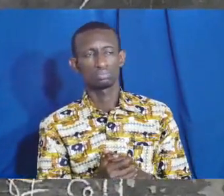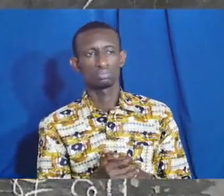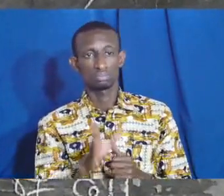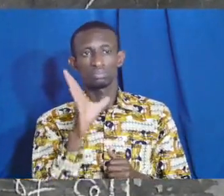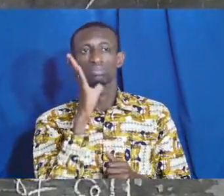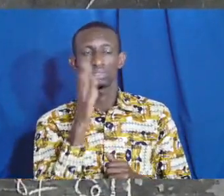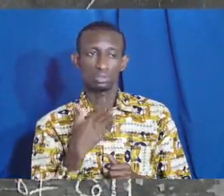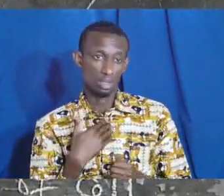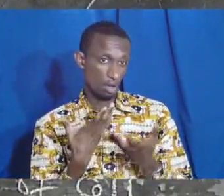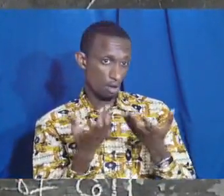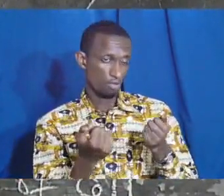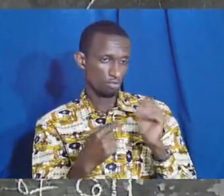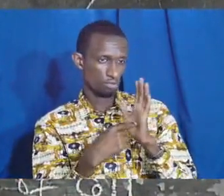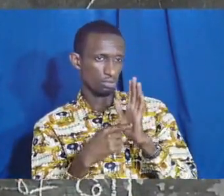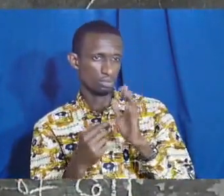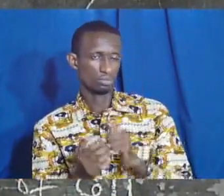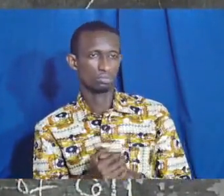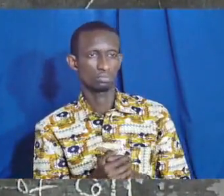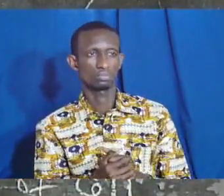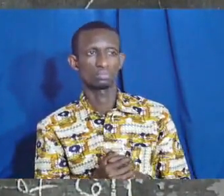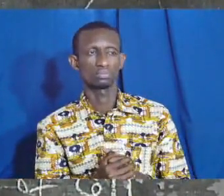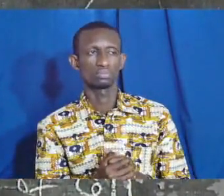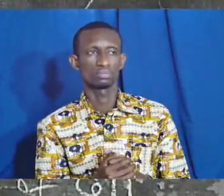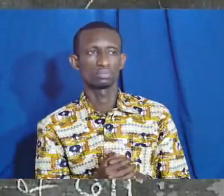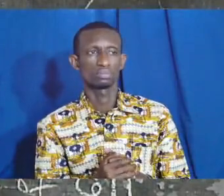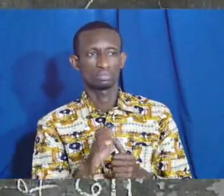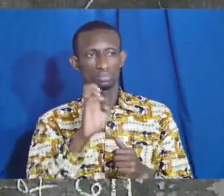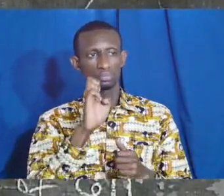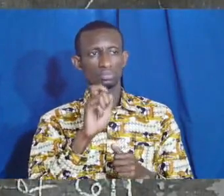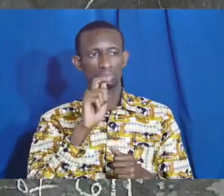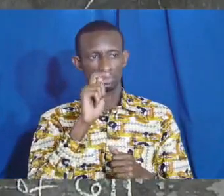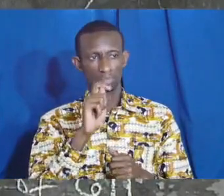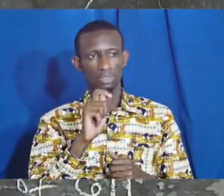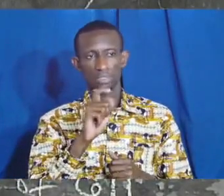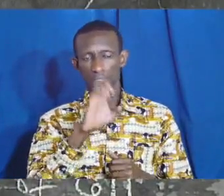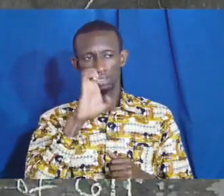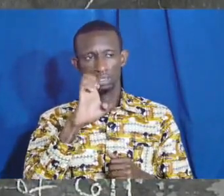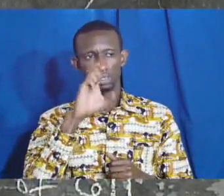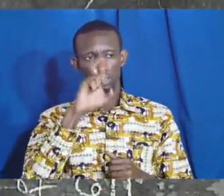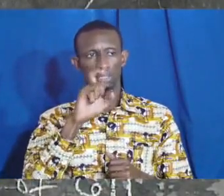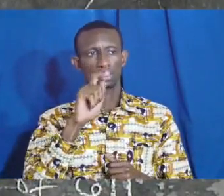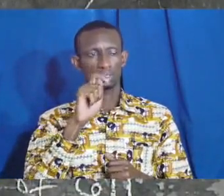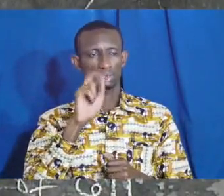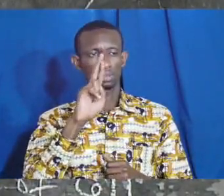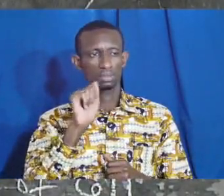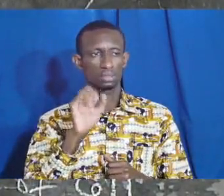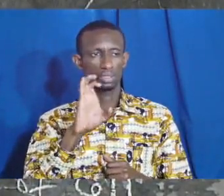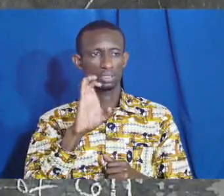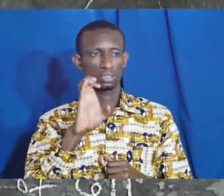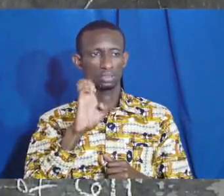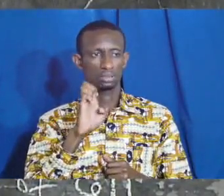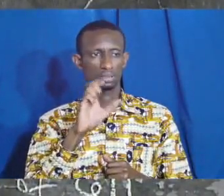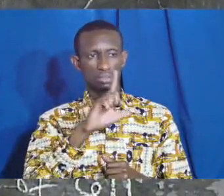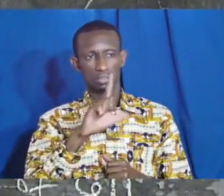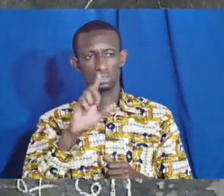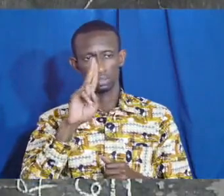the examples of extracellular enzymes. Examples of extracellular enzymes,